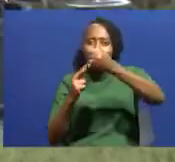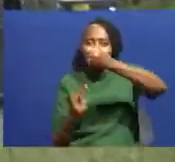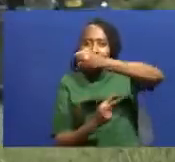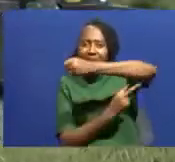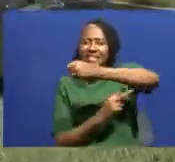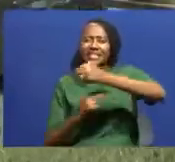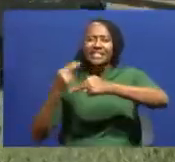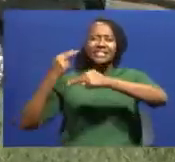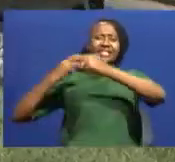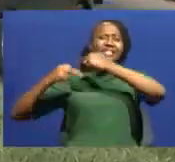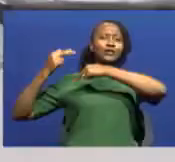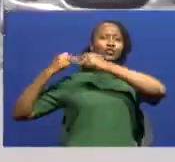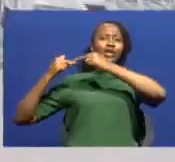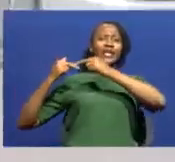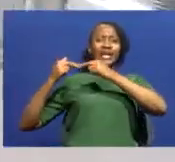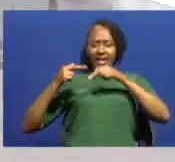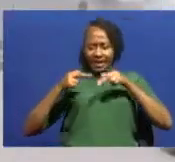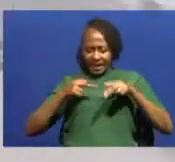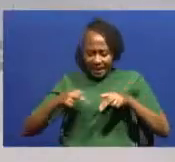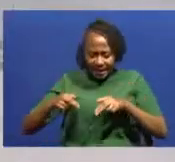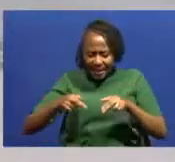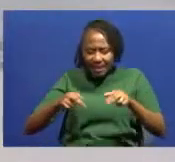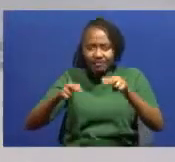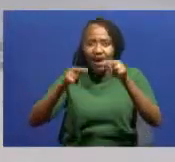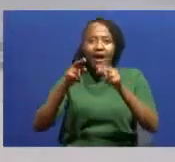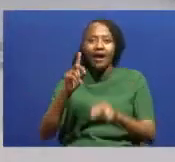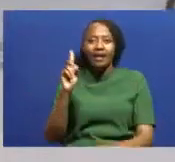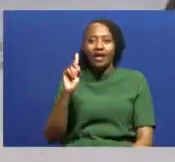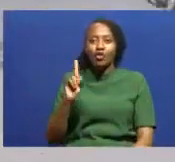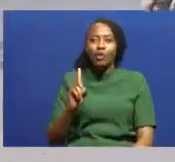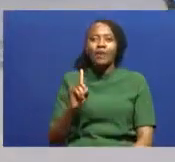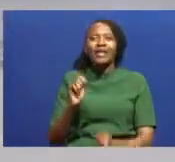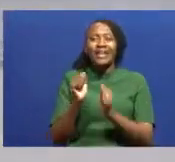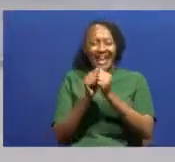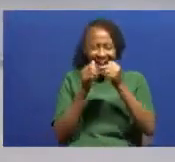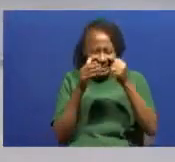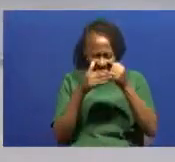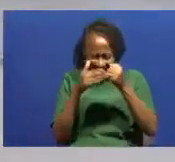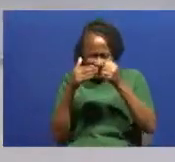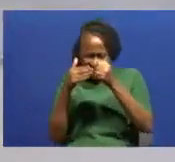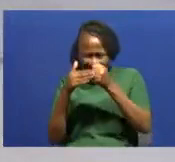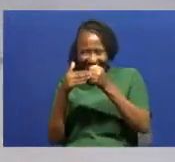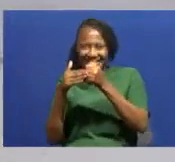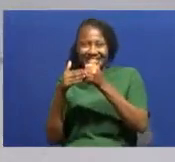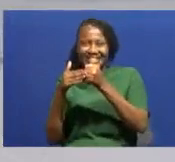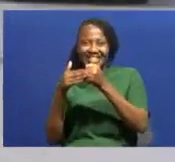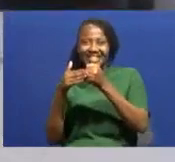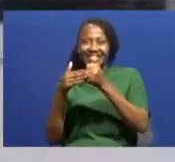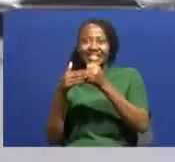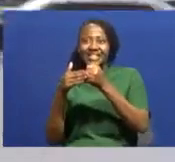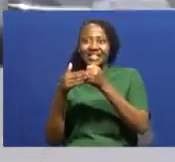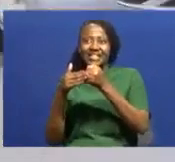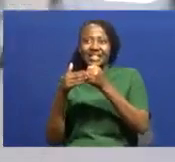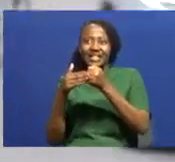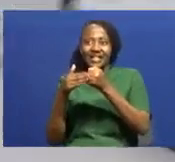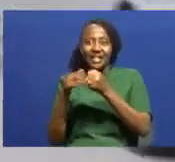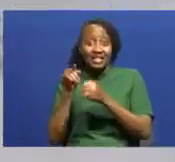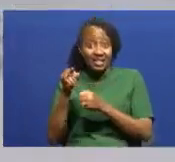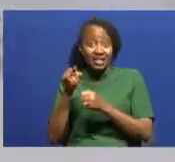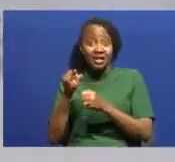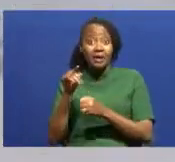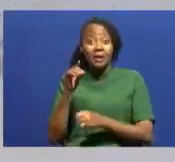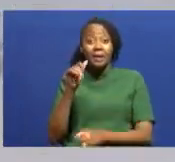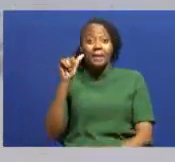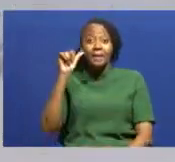of the Nairobi River as it was first constructed in 1919 by James Ainsworth, a British